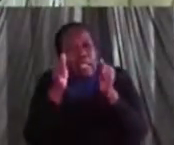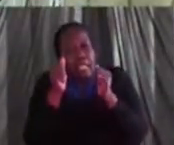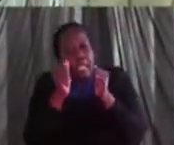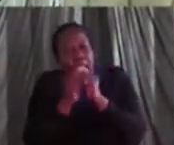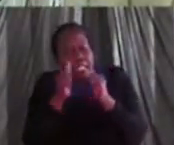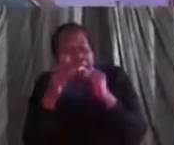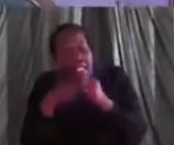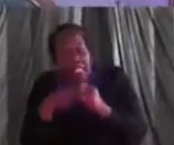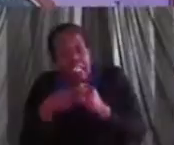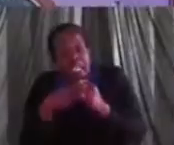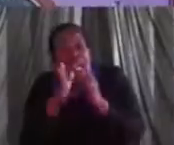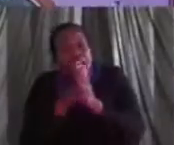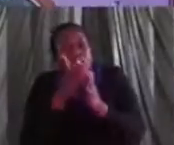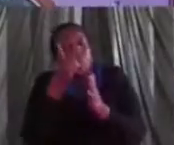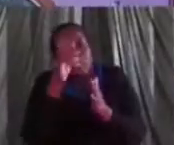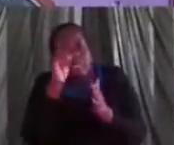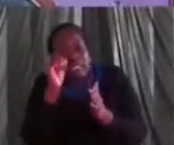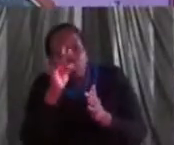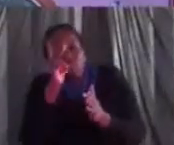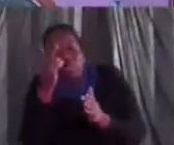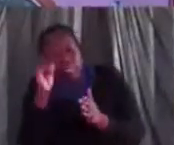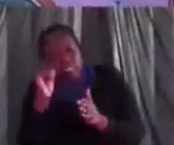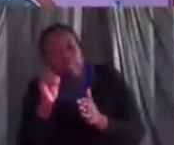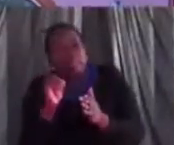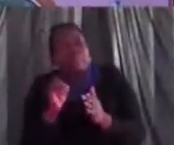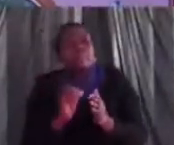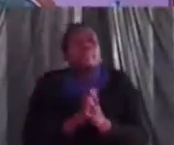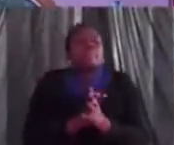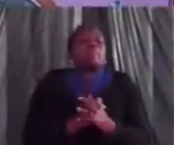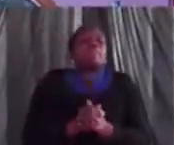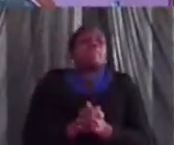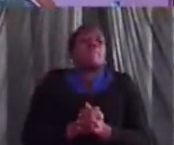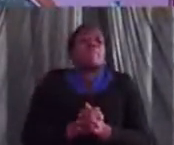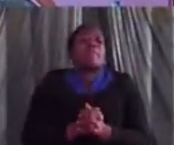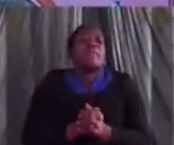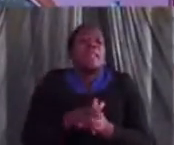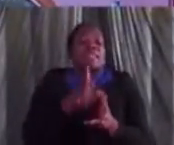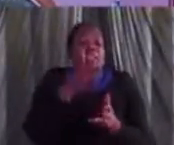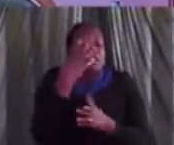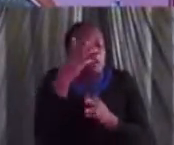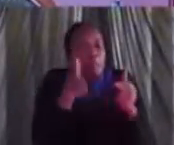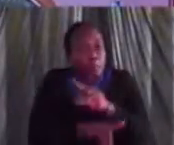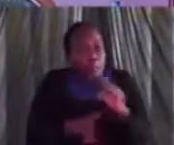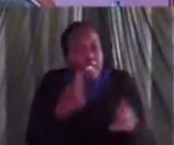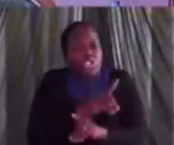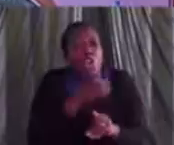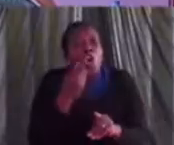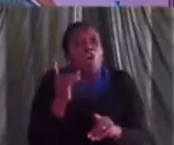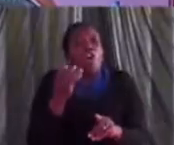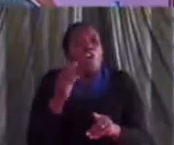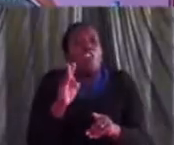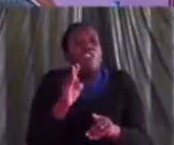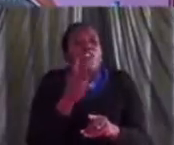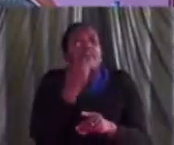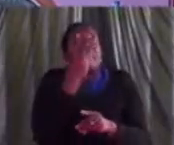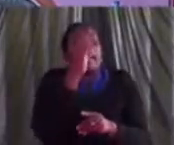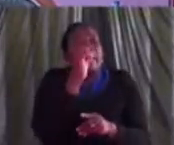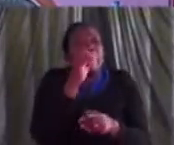Yes, So- that property worth 20 million is 30 million, my my lord. home in